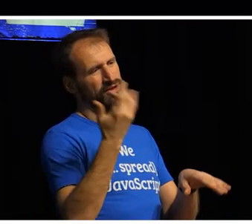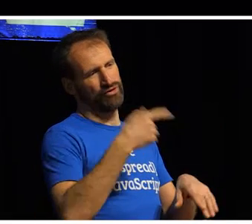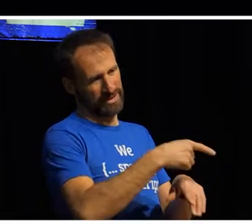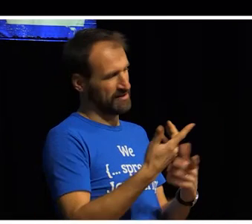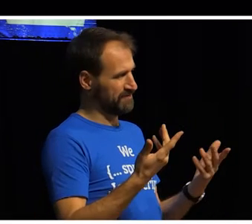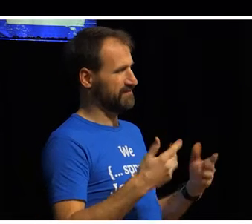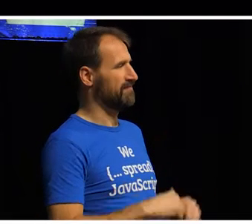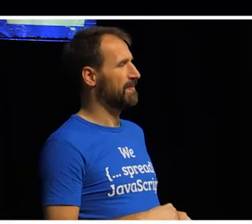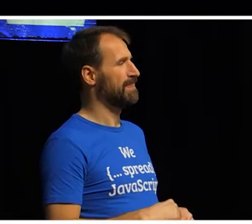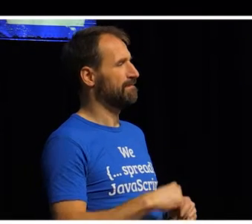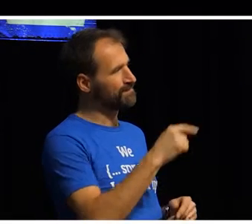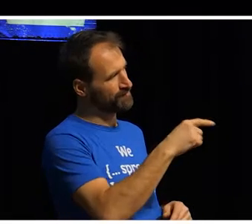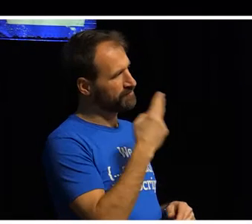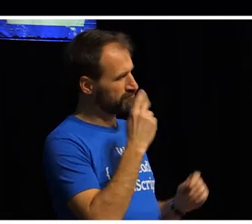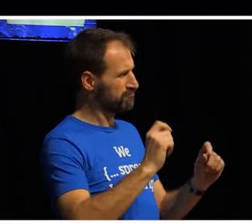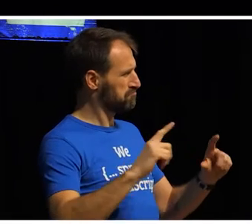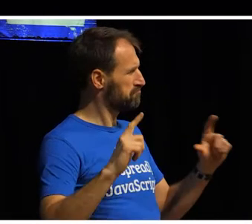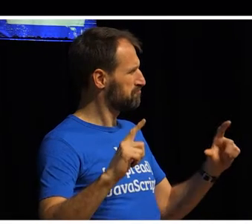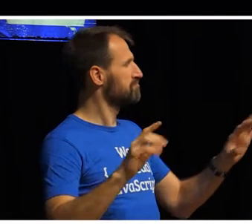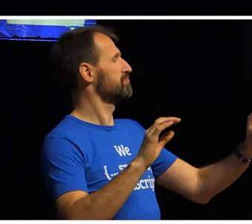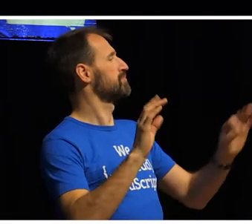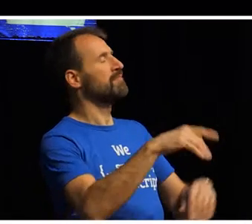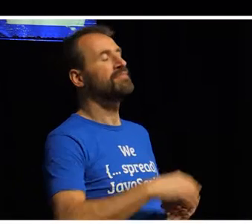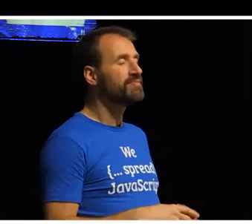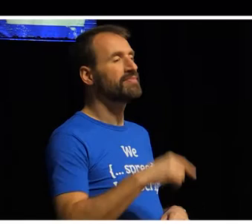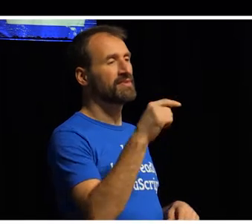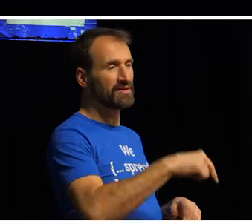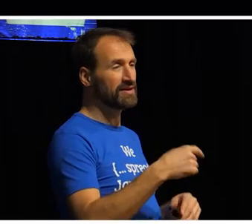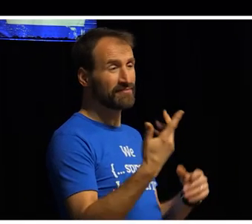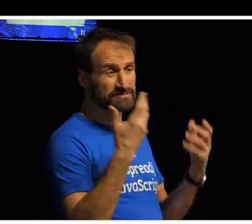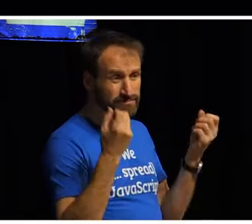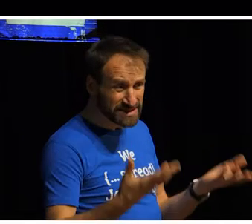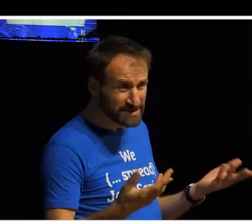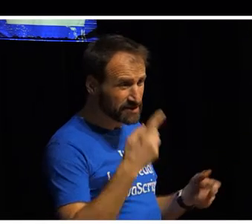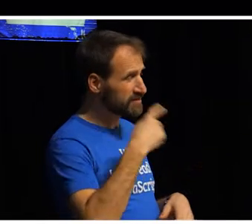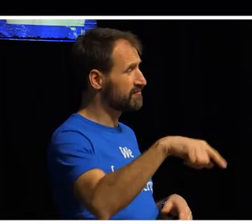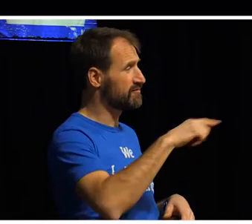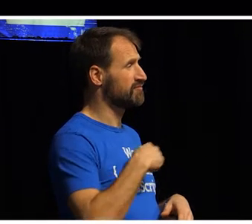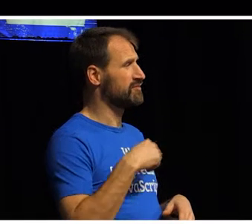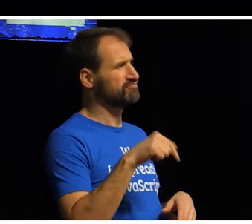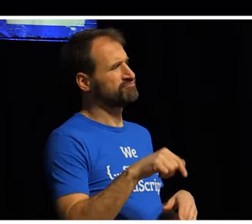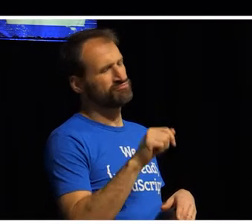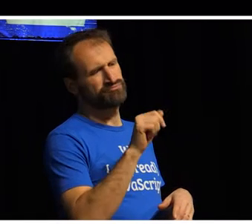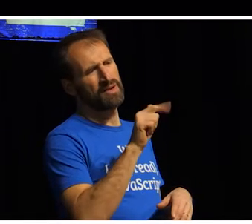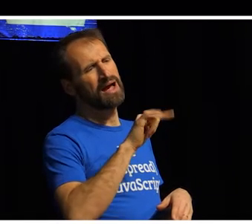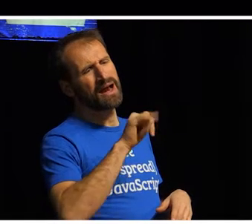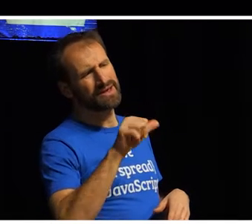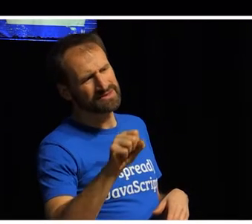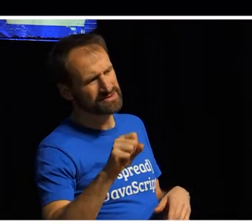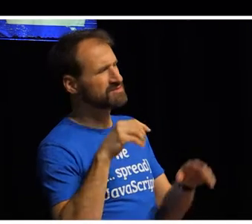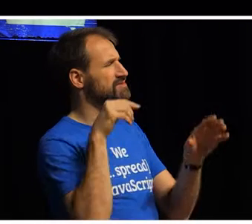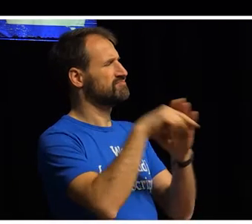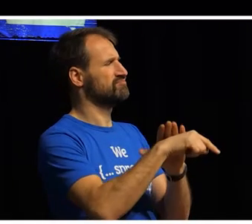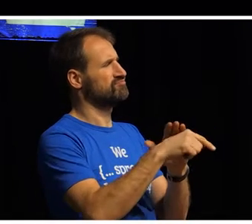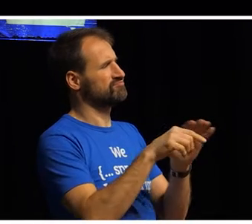don't need to see if this font is big enough so what happens is you know if we have some aliases to spare innocent